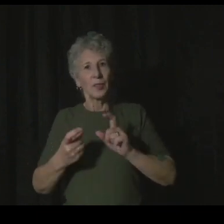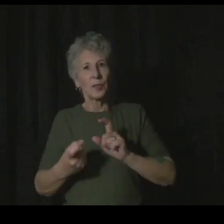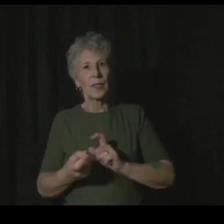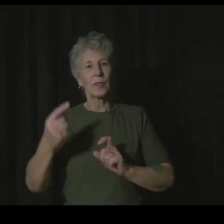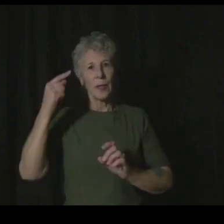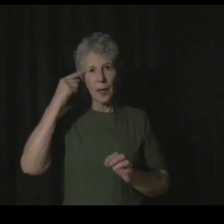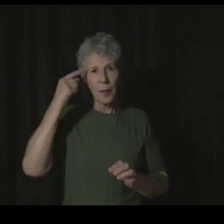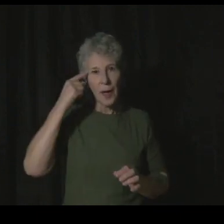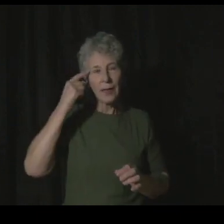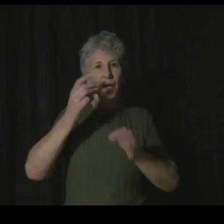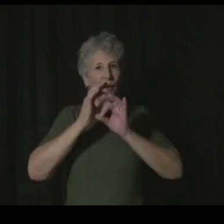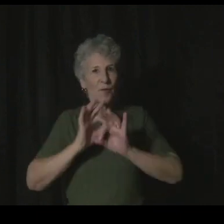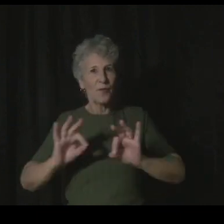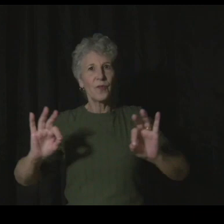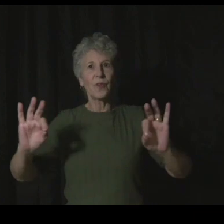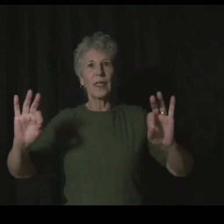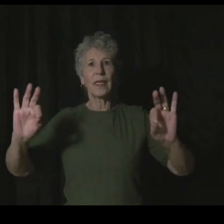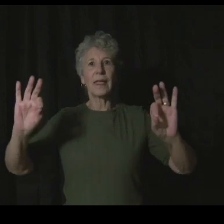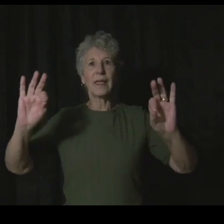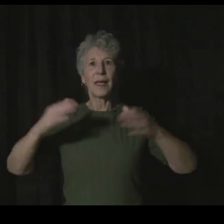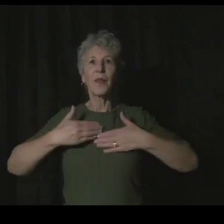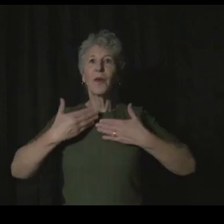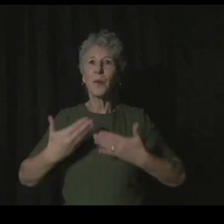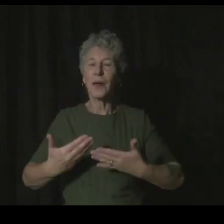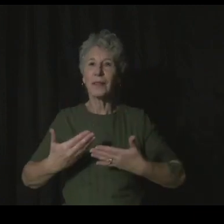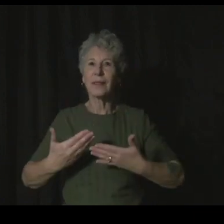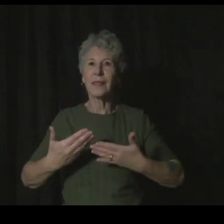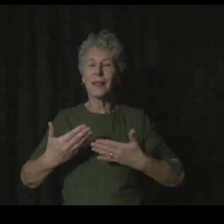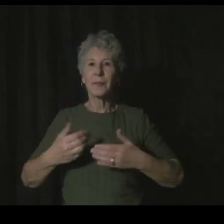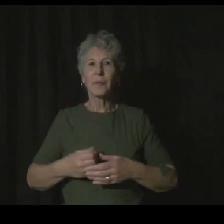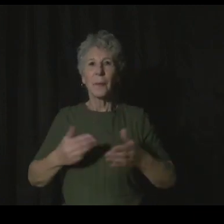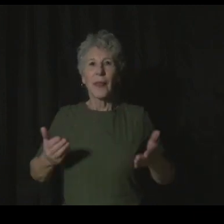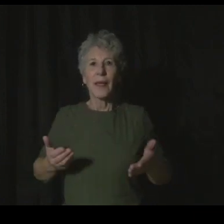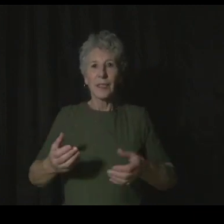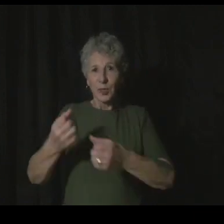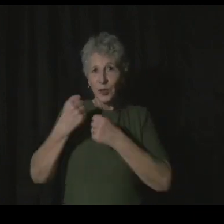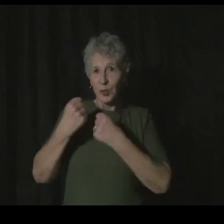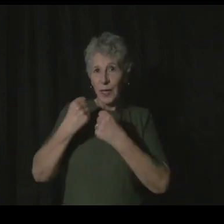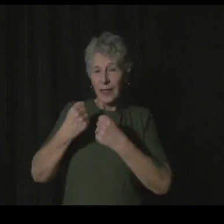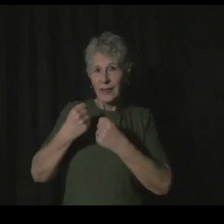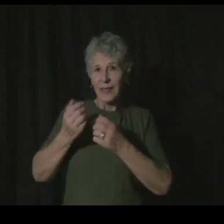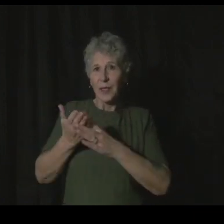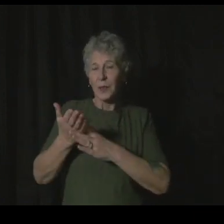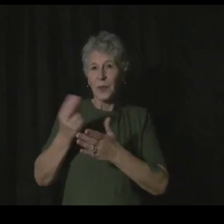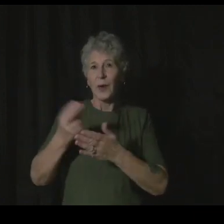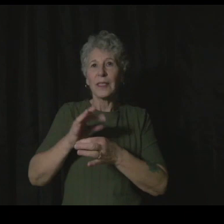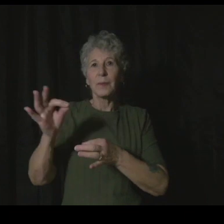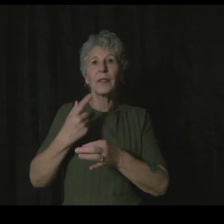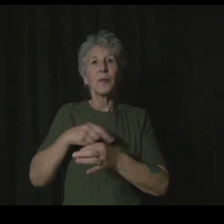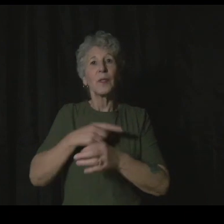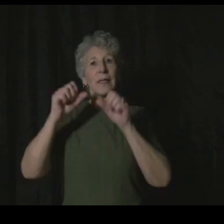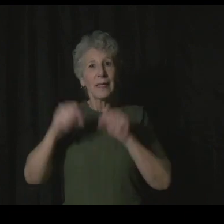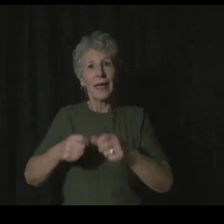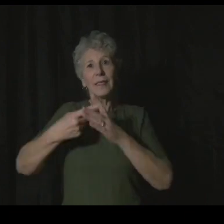minds, freeing our wills, and empowering them through the Holy Spirit so that we can start